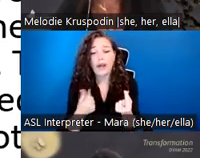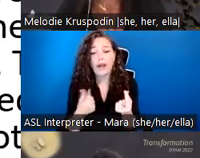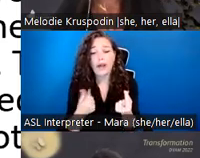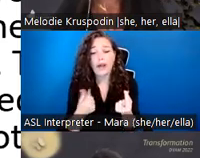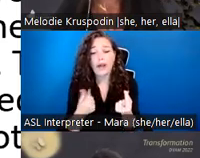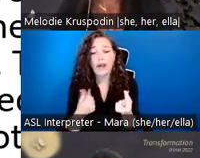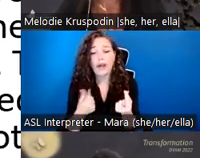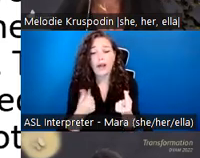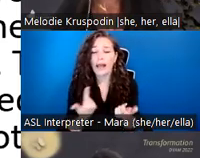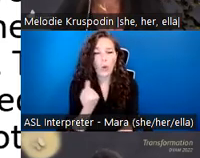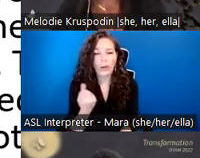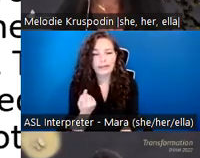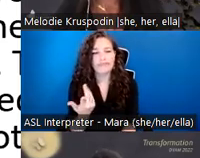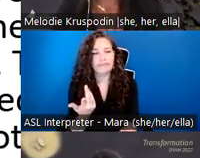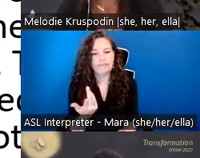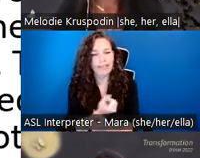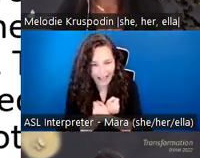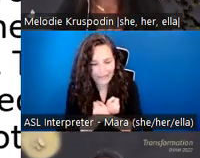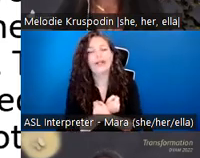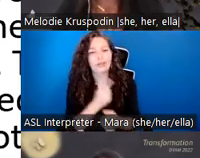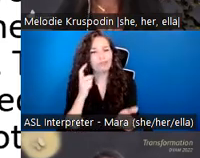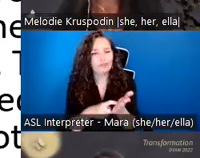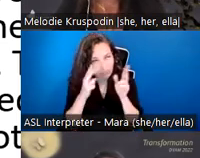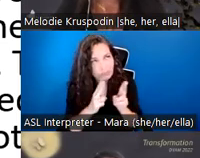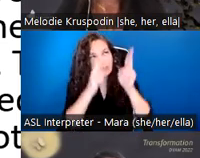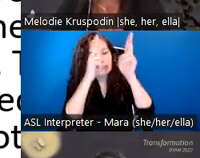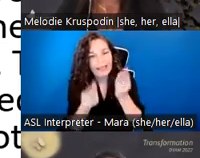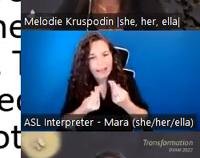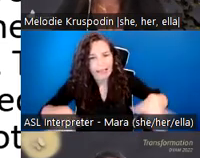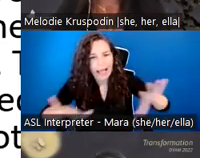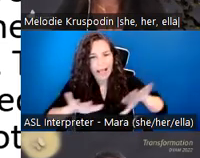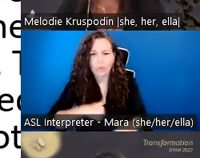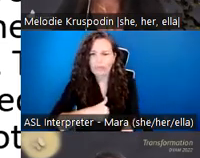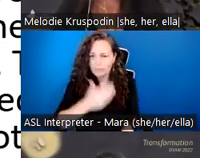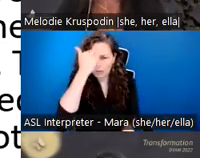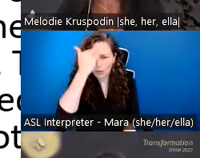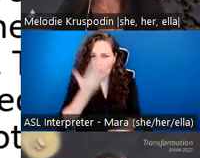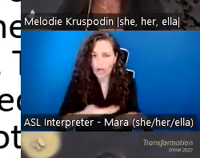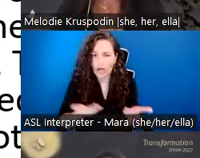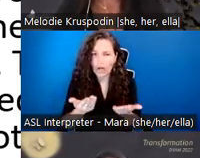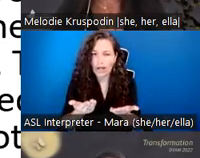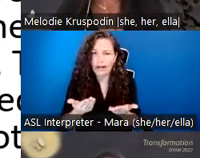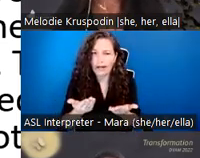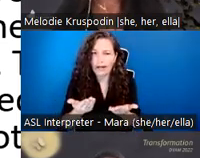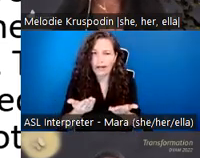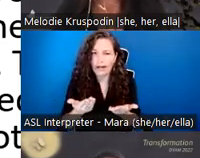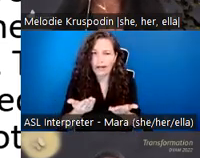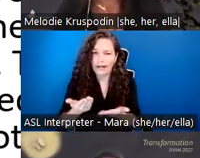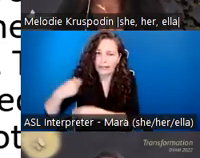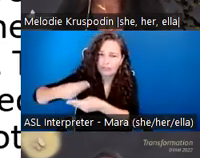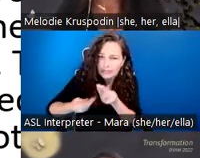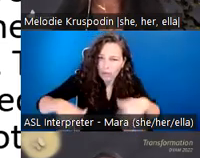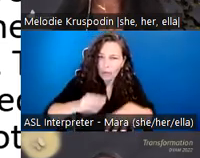is to have our land acknowledgement. So we acknowledge that we are in the traditional territory and homelands